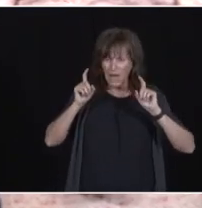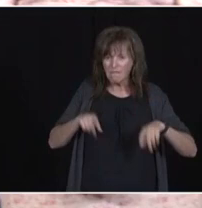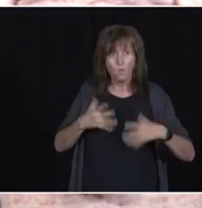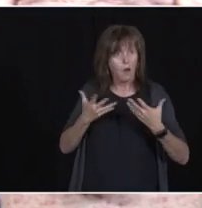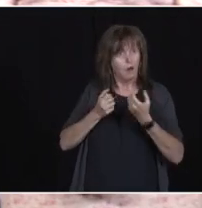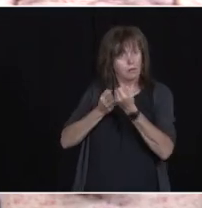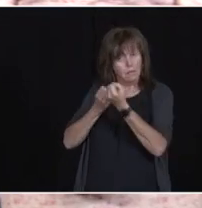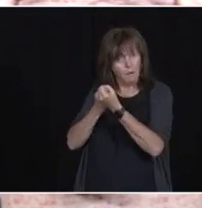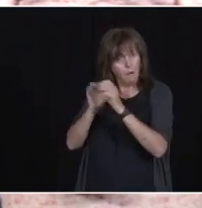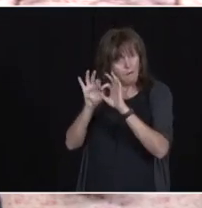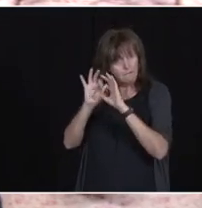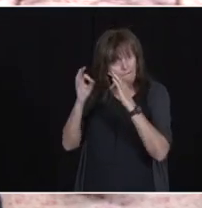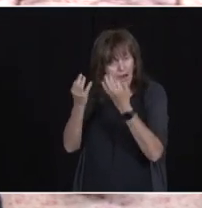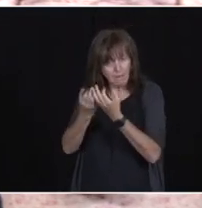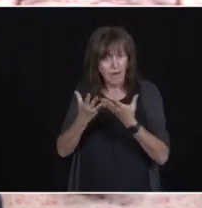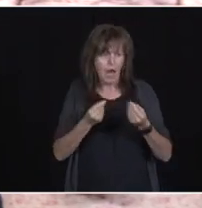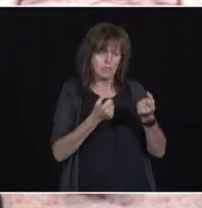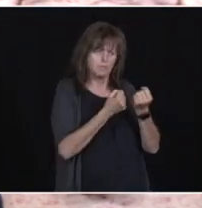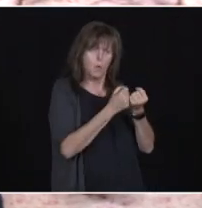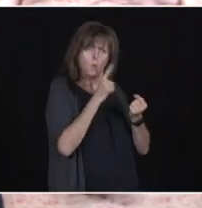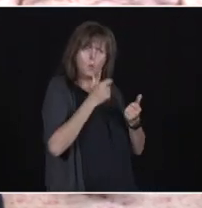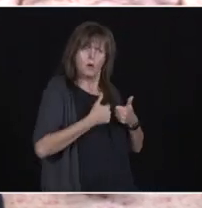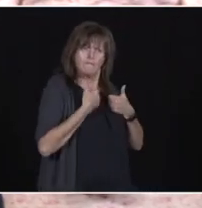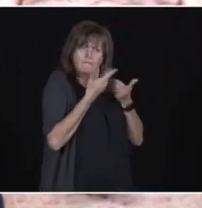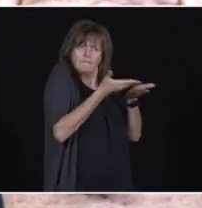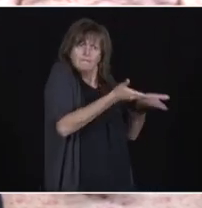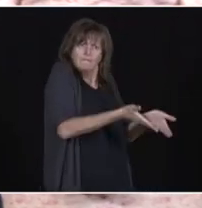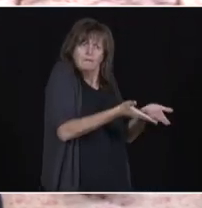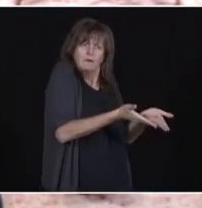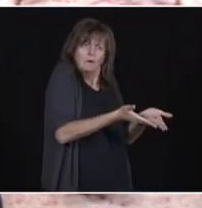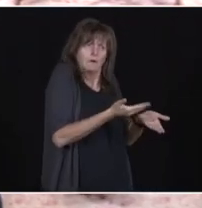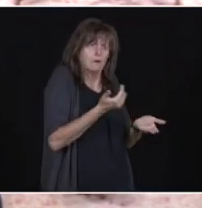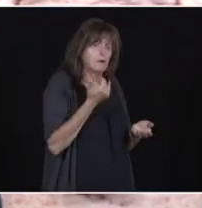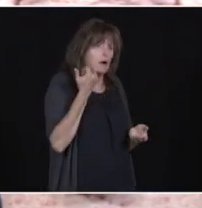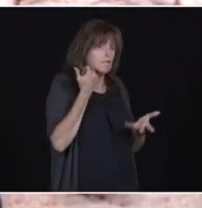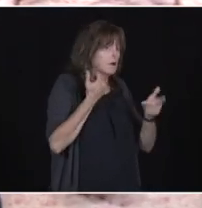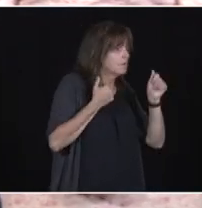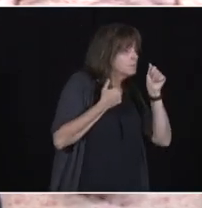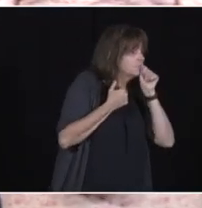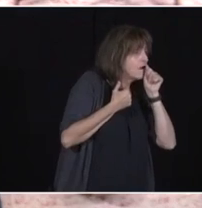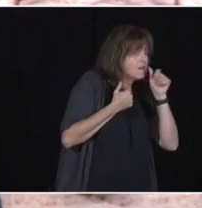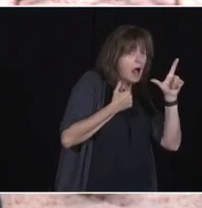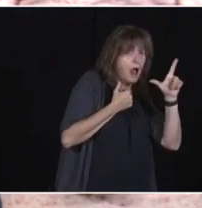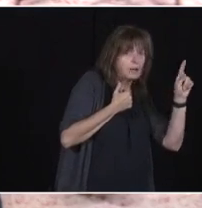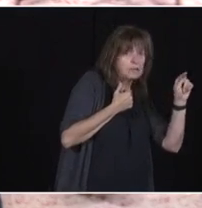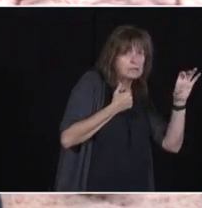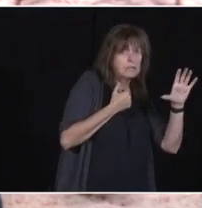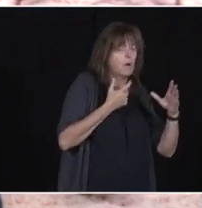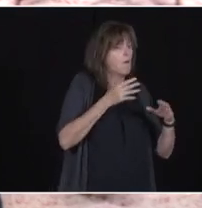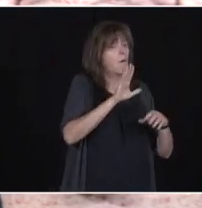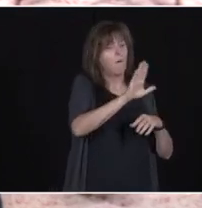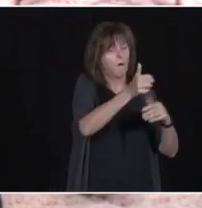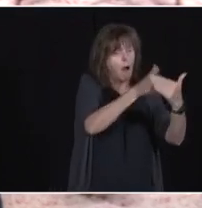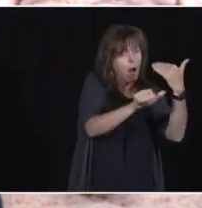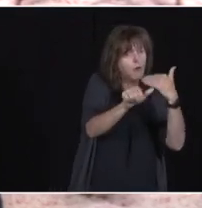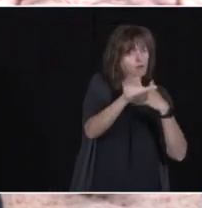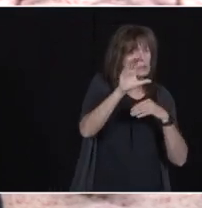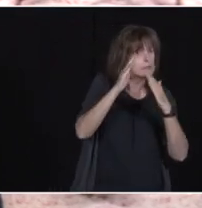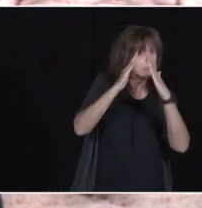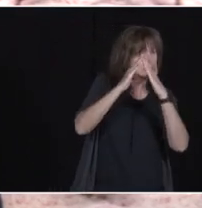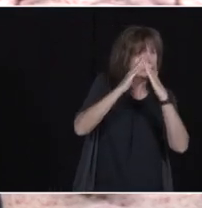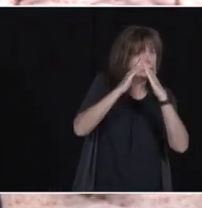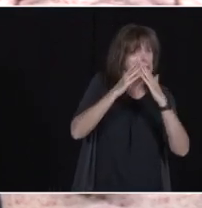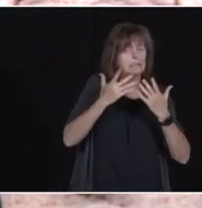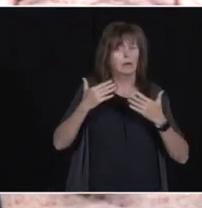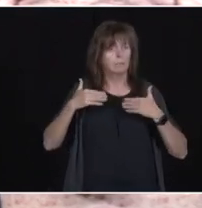it's a municipal home, a not-for-profit, or a for-profit home, if we always keep the resident at the center so that they get the very best